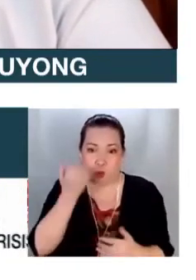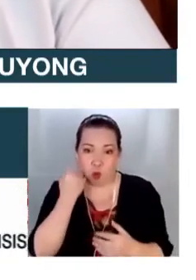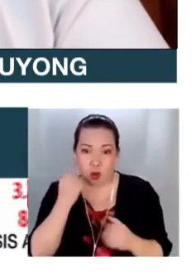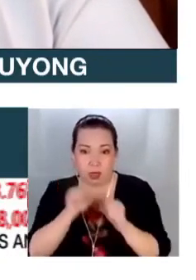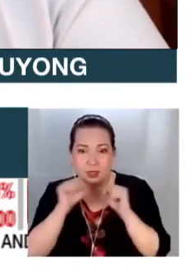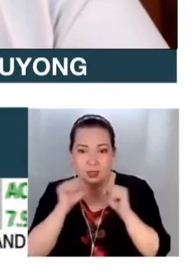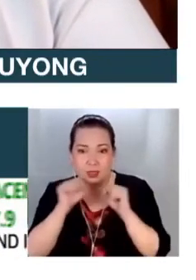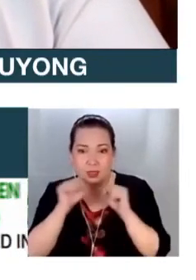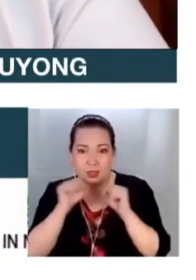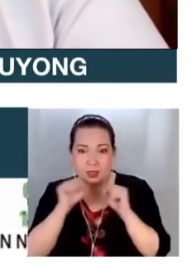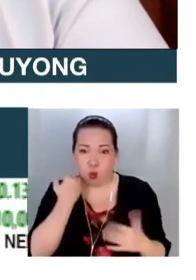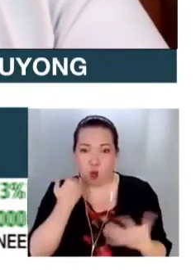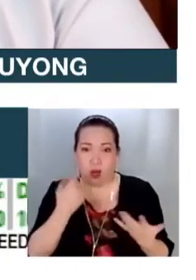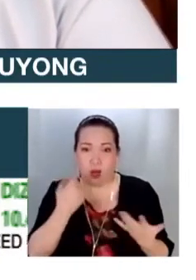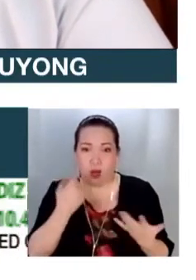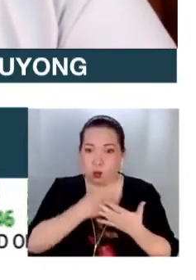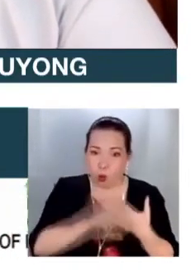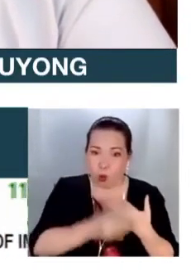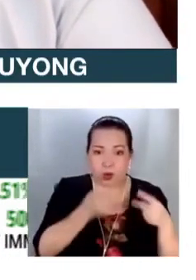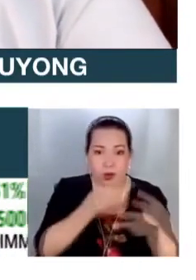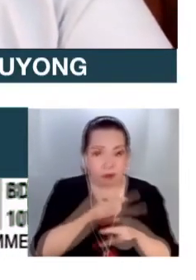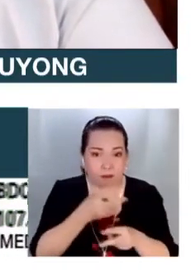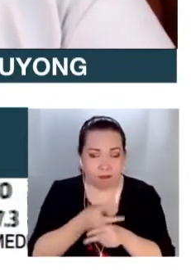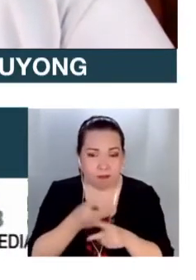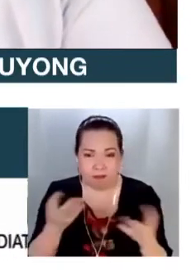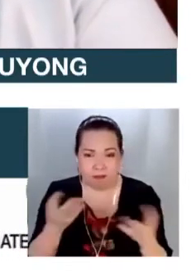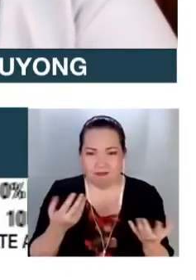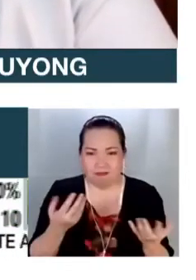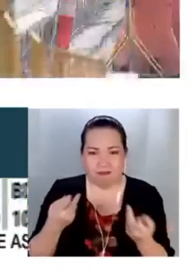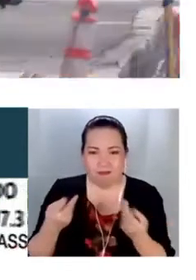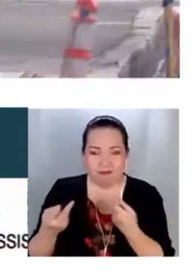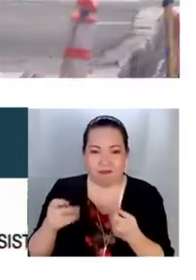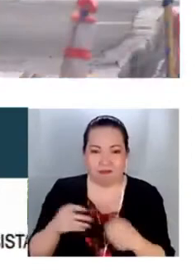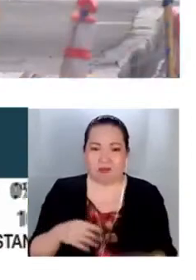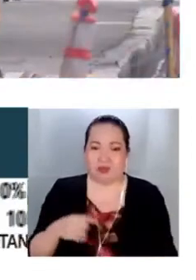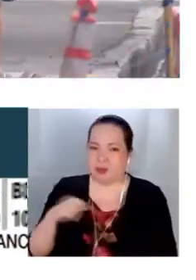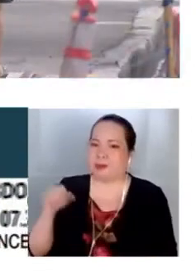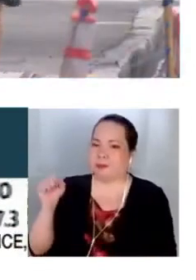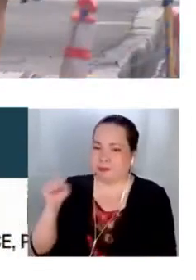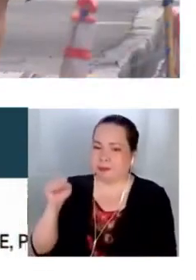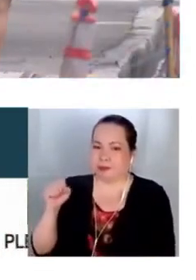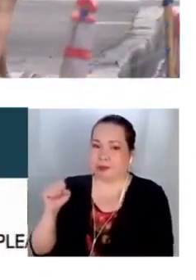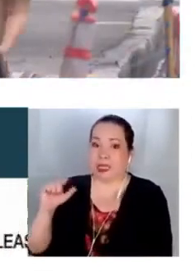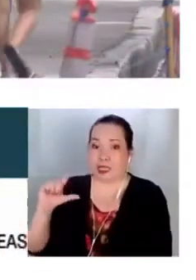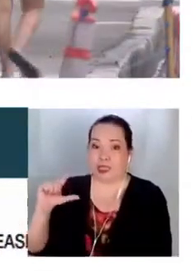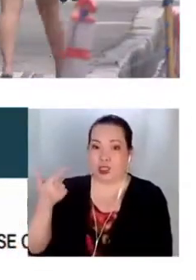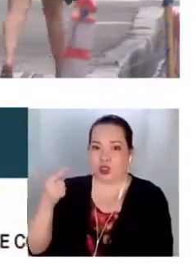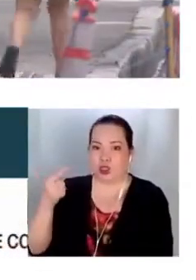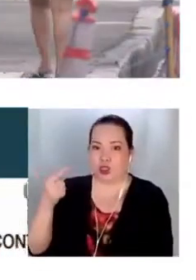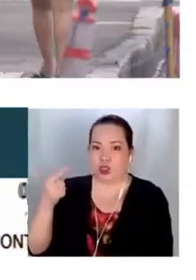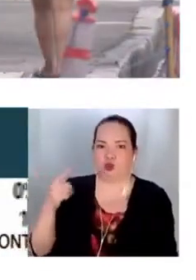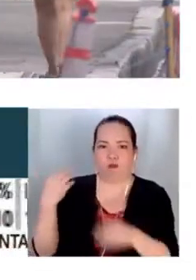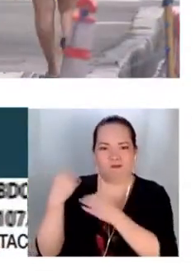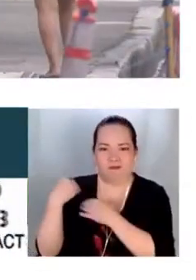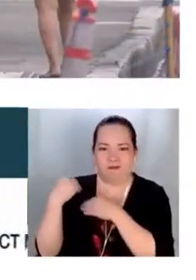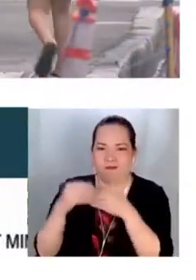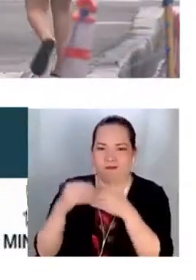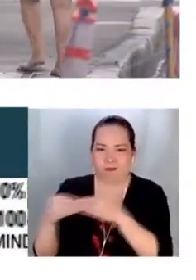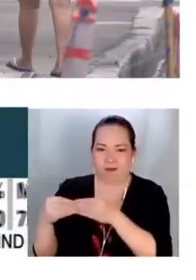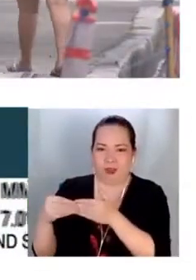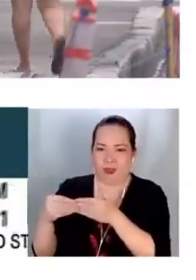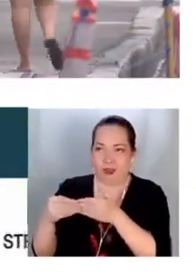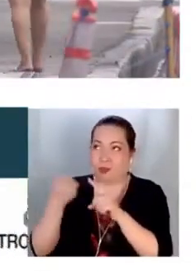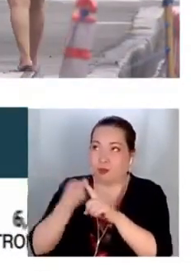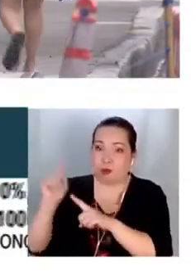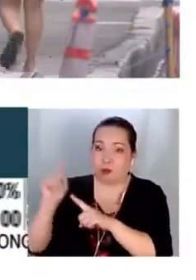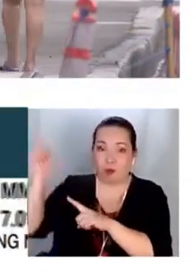the reproductive health care law? Yeah, of course, the local governments take the lead from what national government is